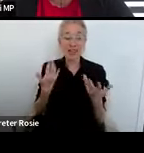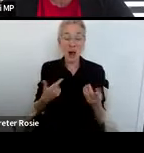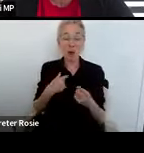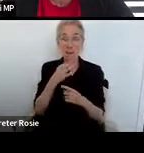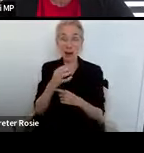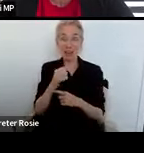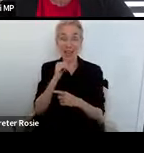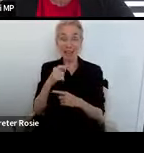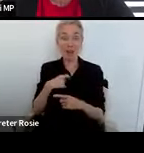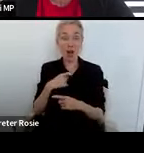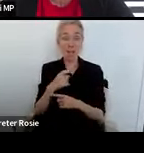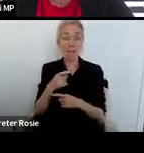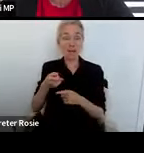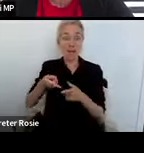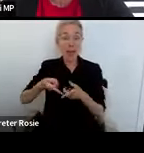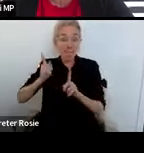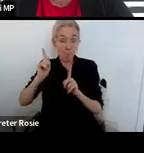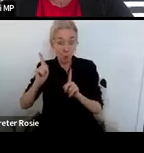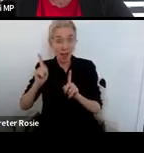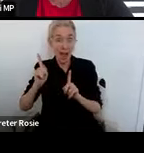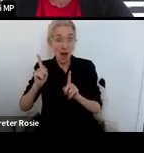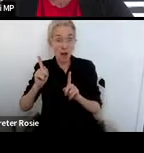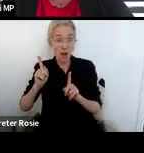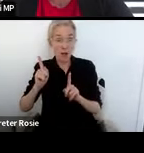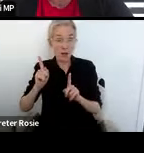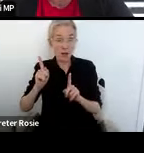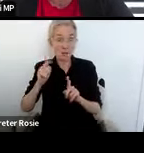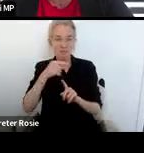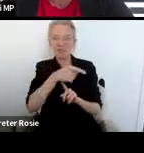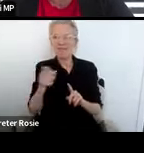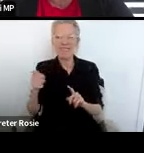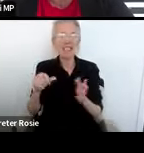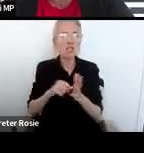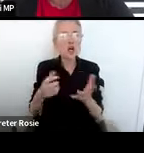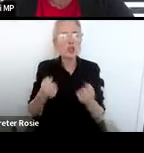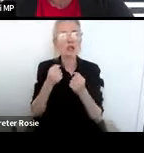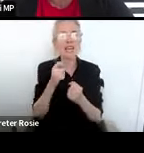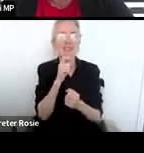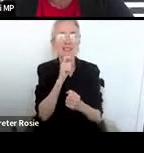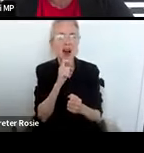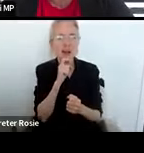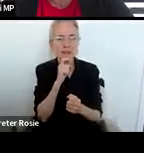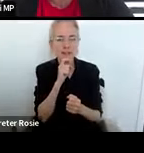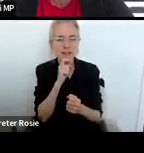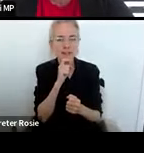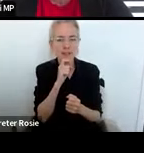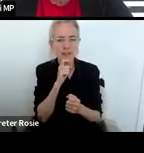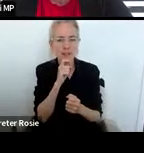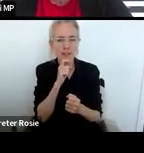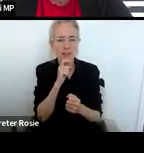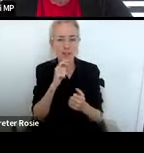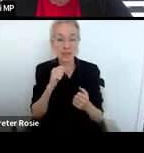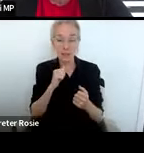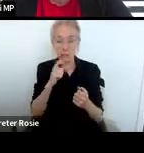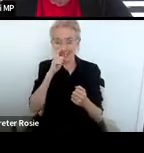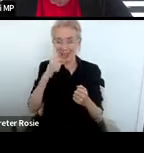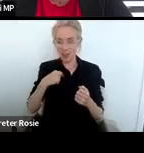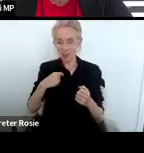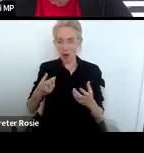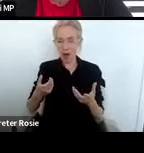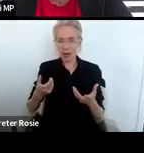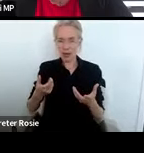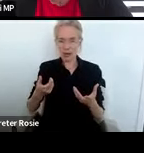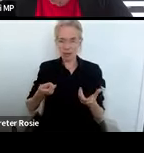is very few available workers, how do you as a business owner then